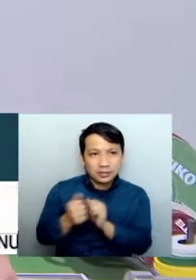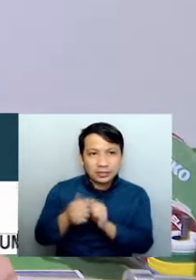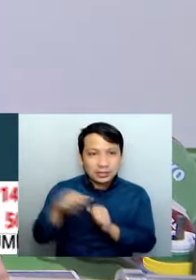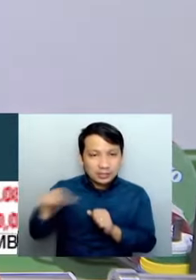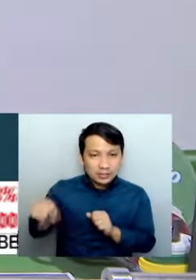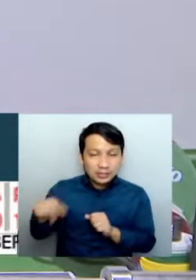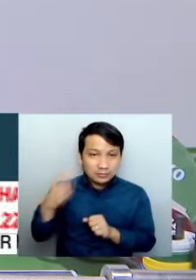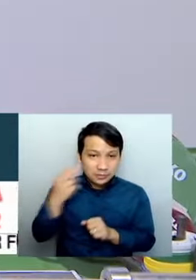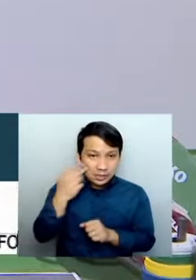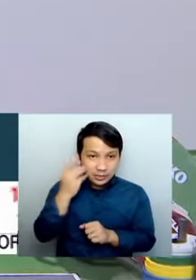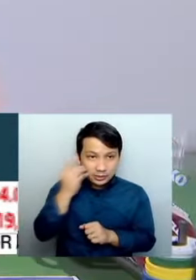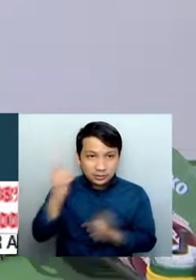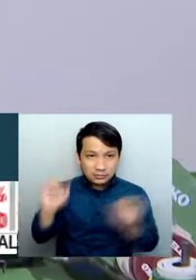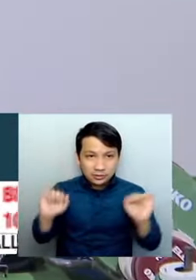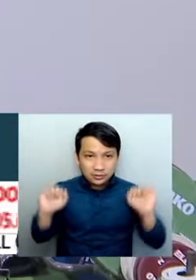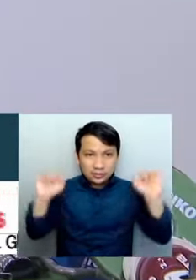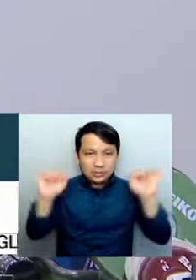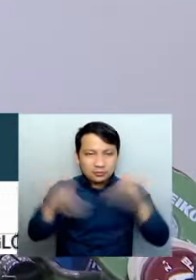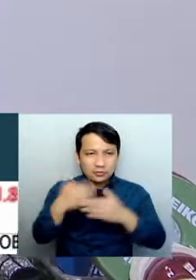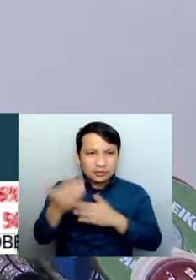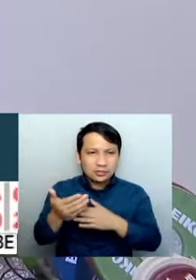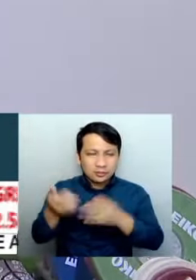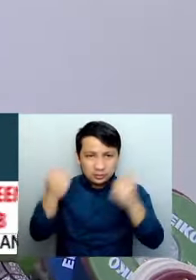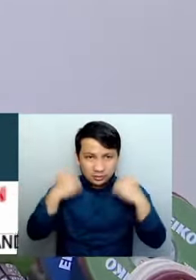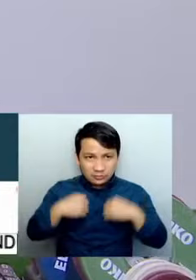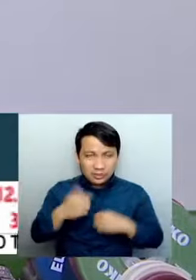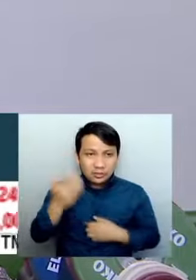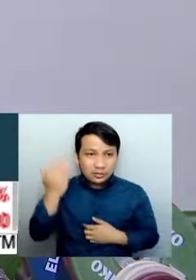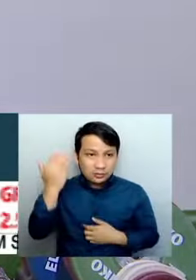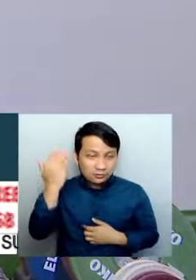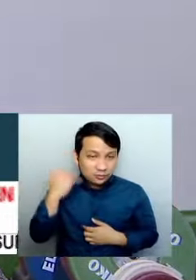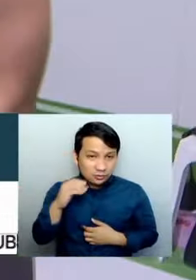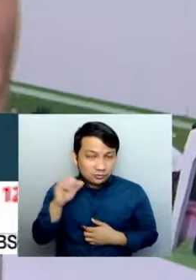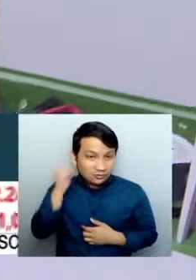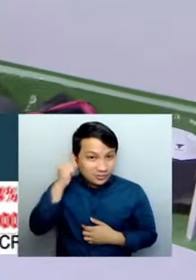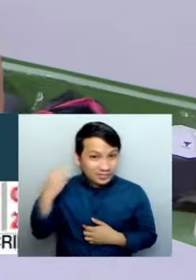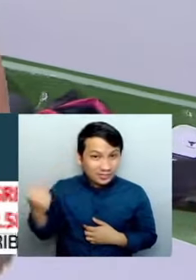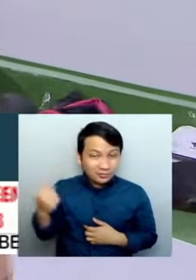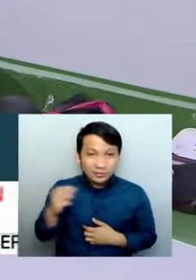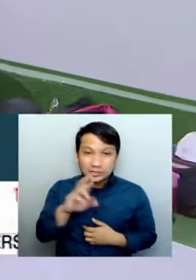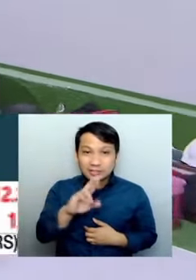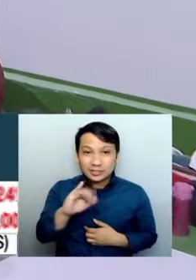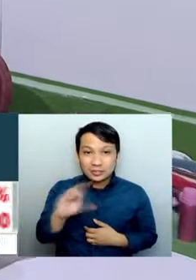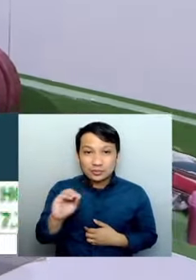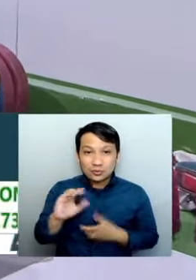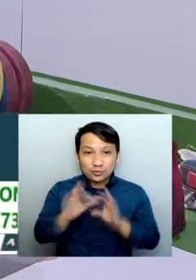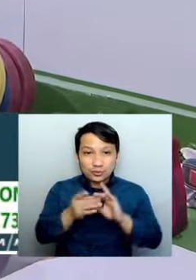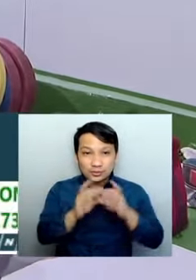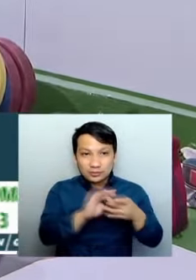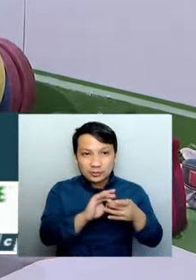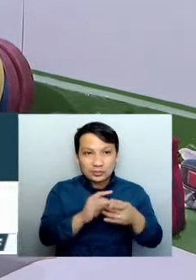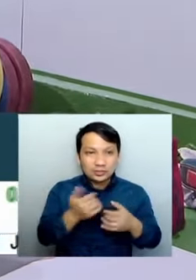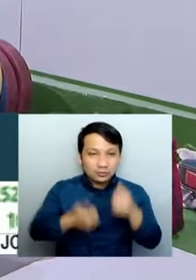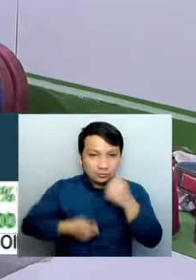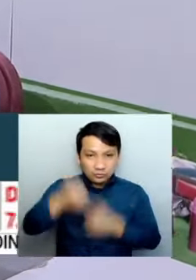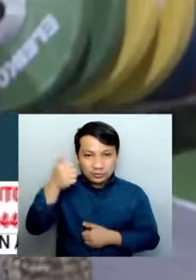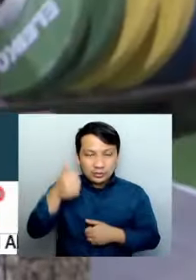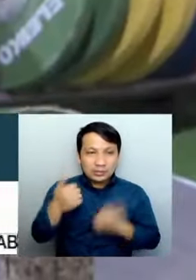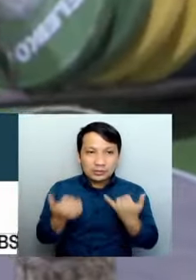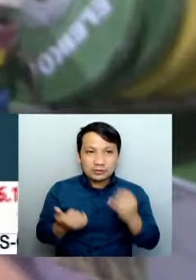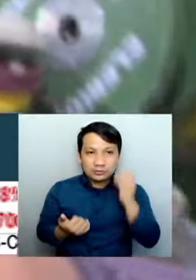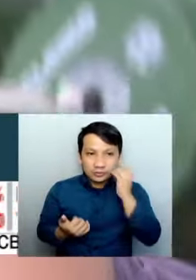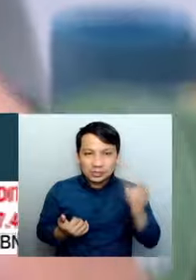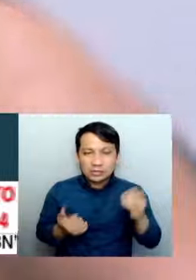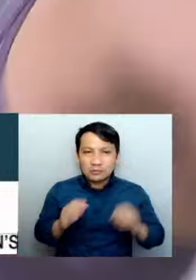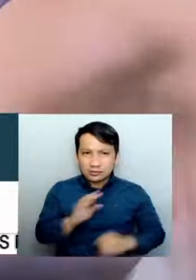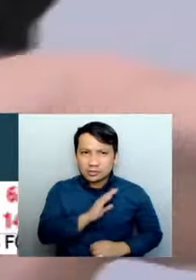country's 20-year medal drought with a silver in the 2016 Rio Olympics. Speaking to ANC, Diaz said she's confident she